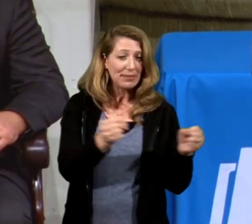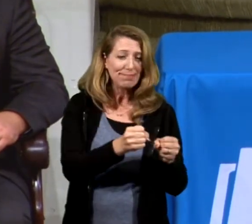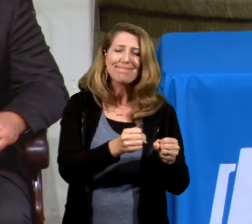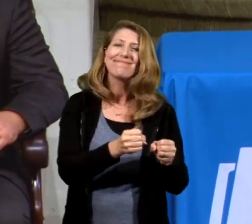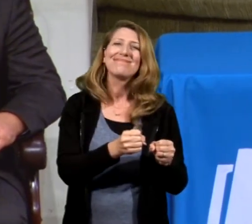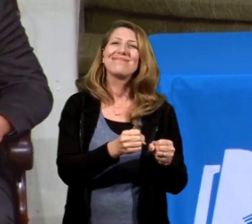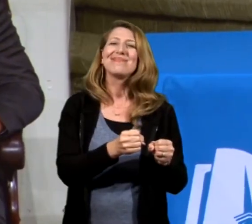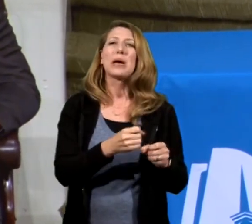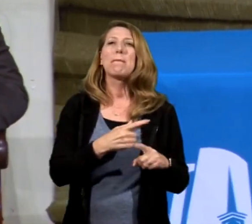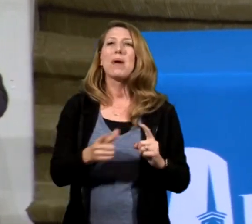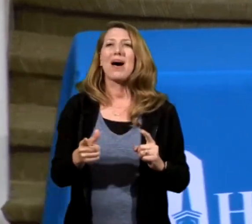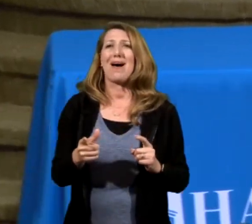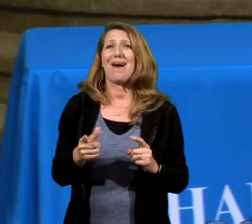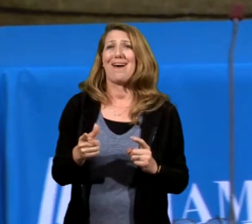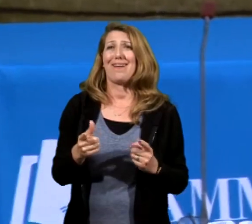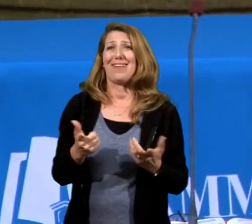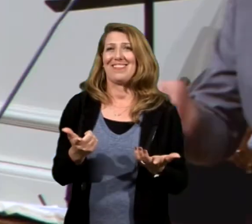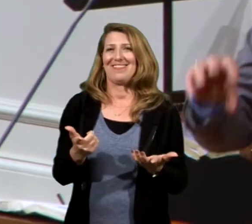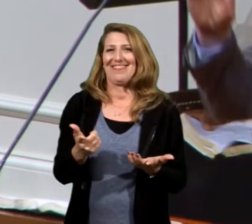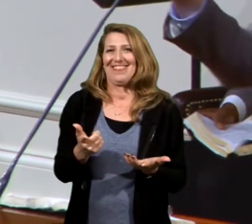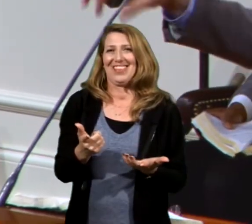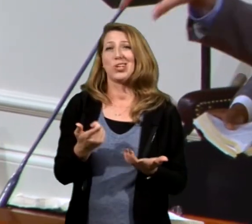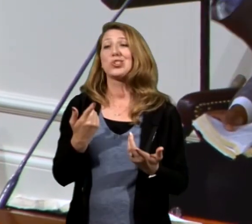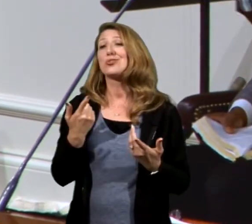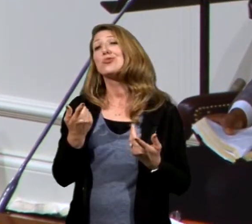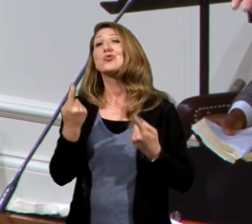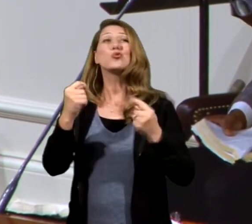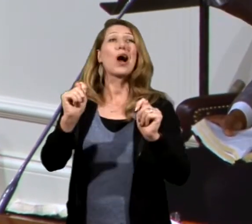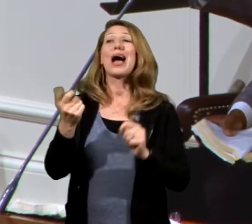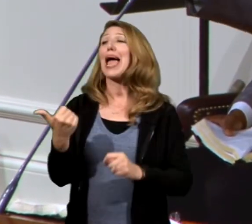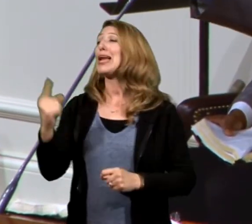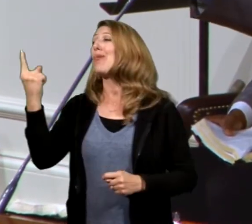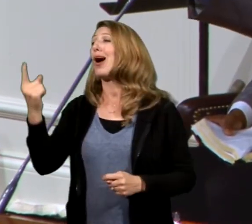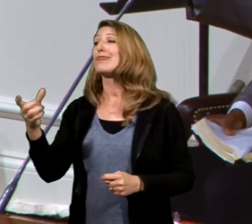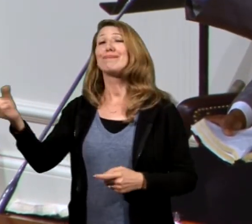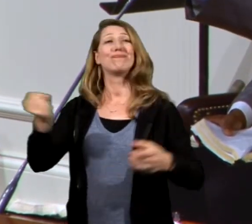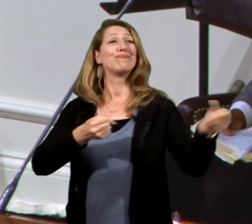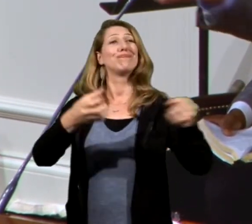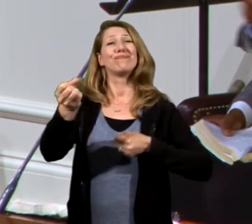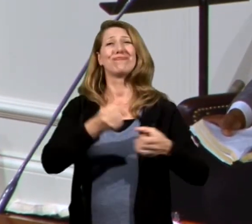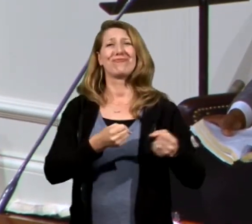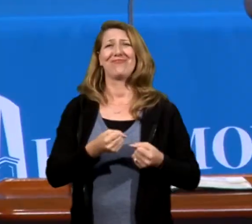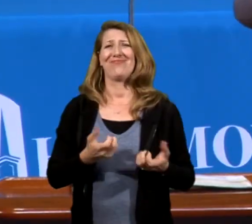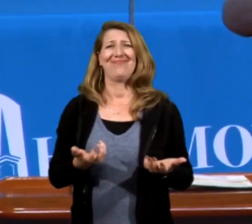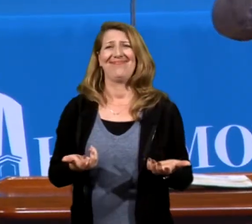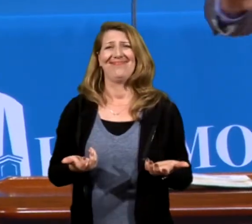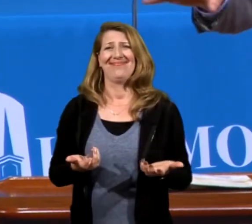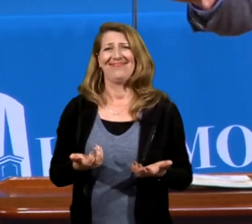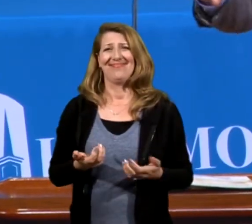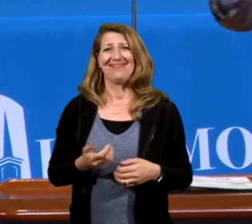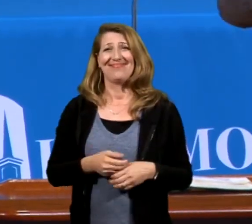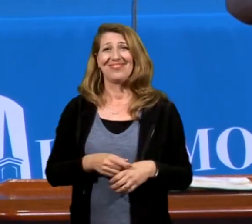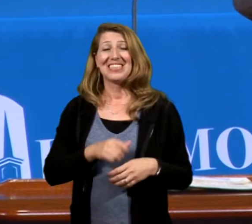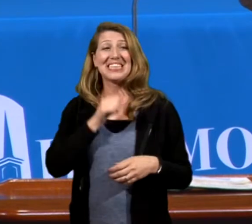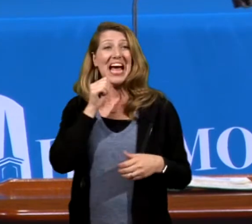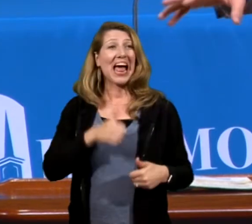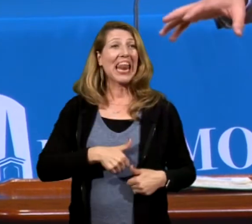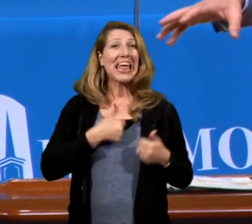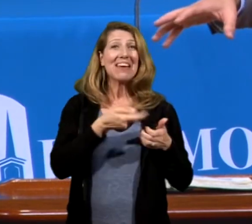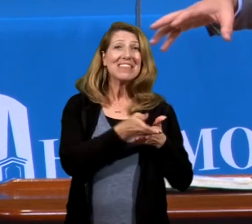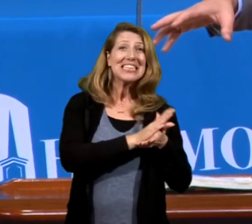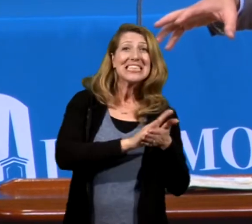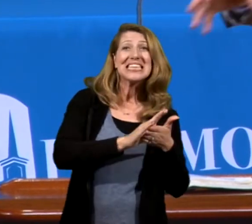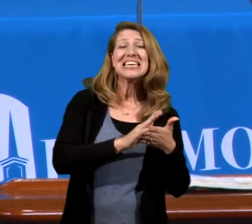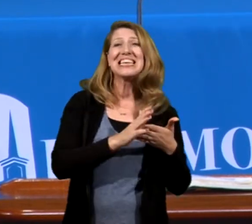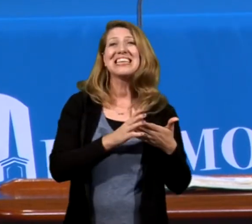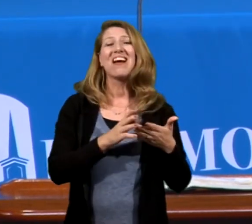way is in this world is like this. Just go try out anybody. And you live immorally, and then all of a sudden you say,